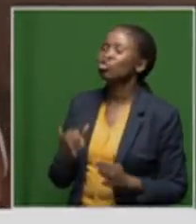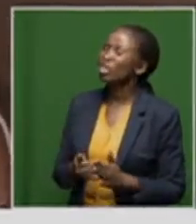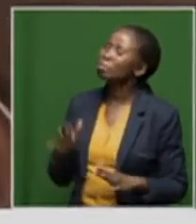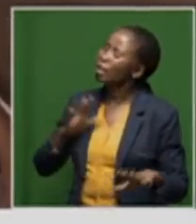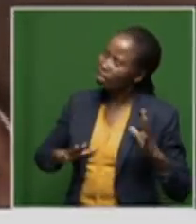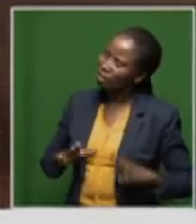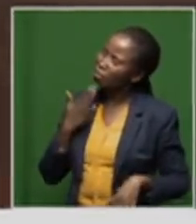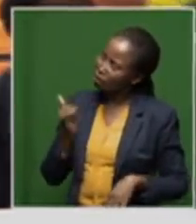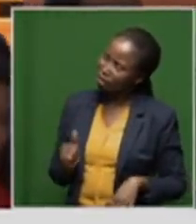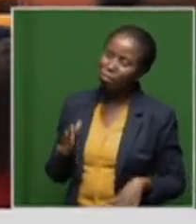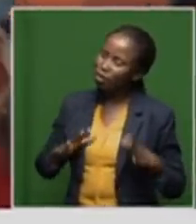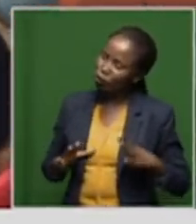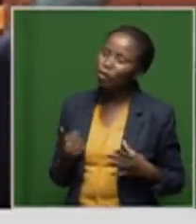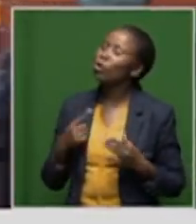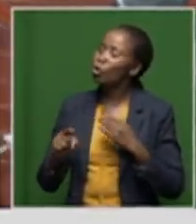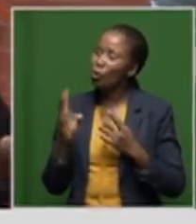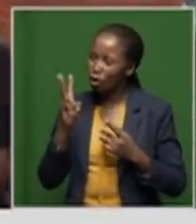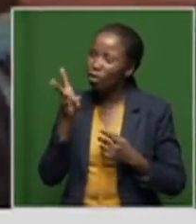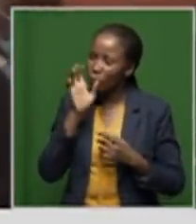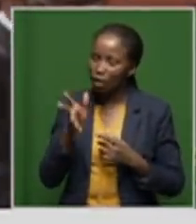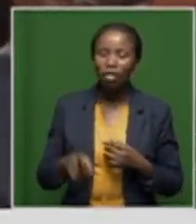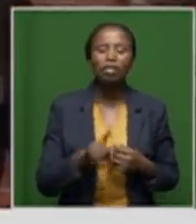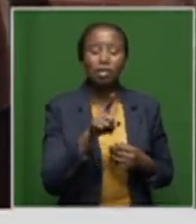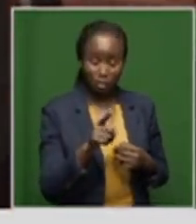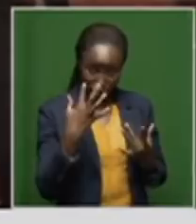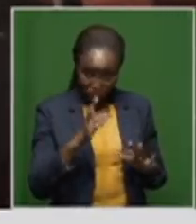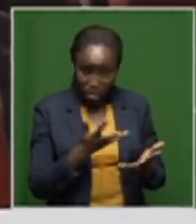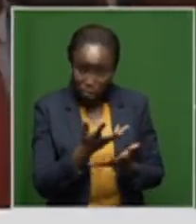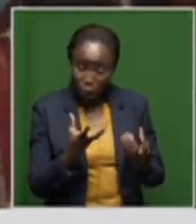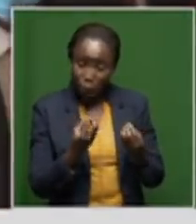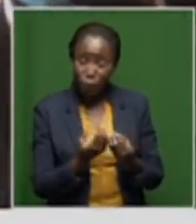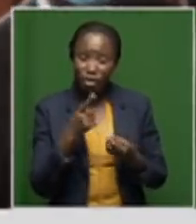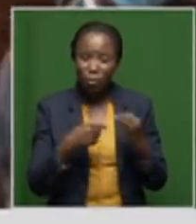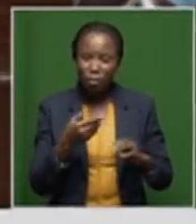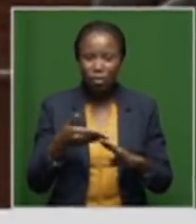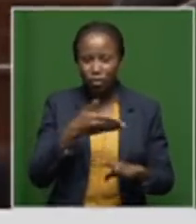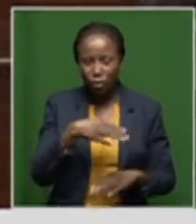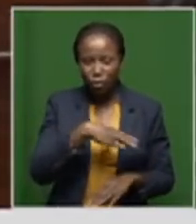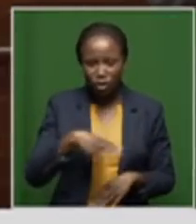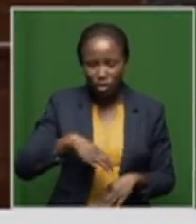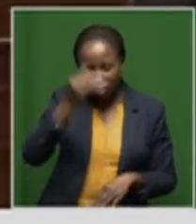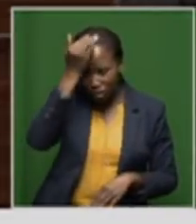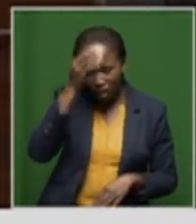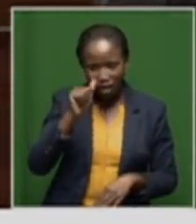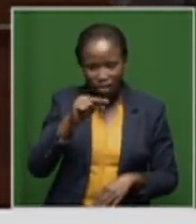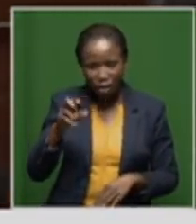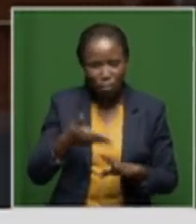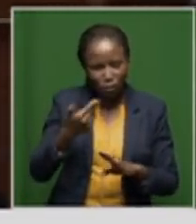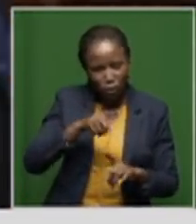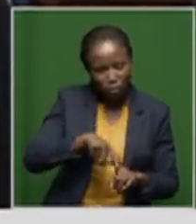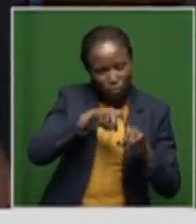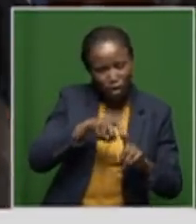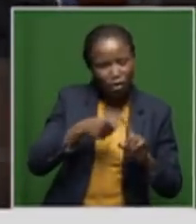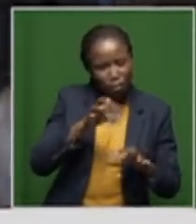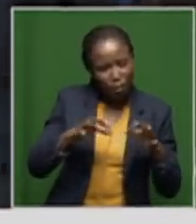We are going there. Just be patient. Mr. Magashule, have you had an engagement with the incumbent president of the ANC after you've been suspended by the